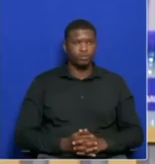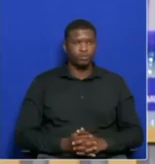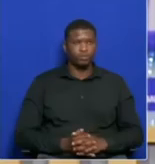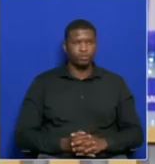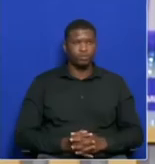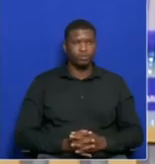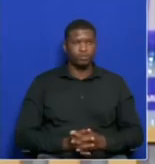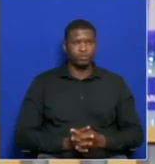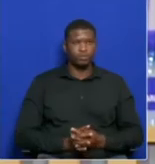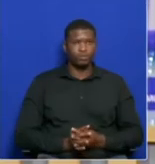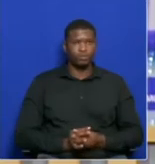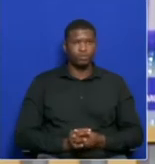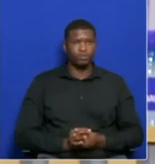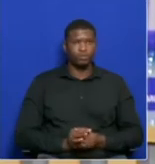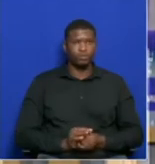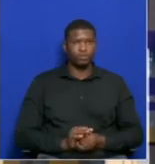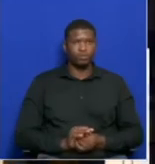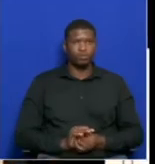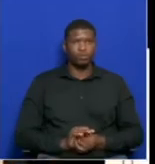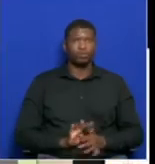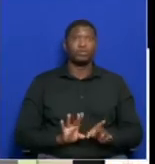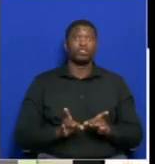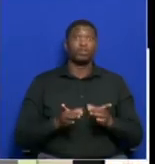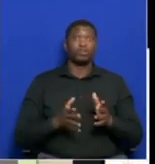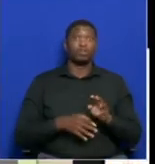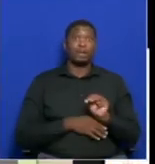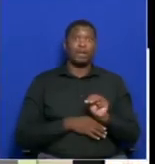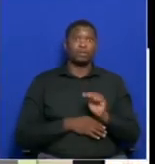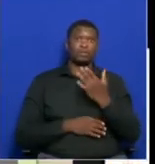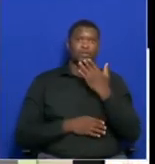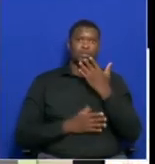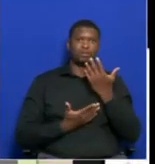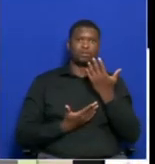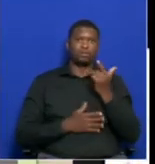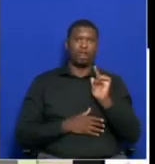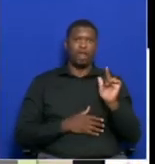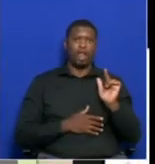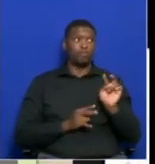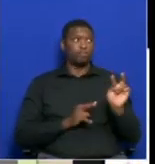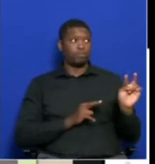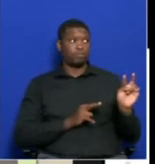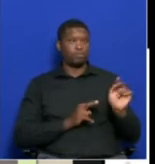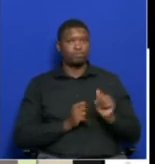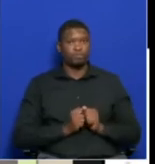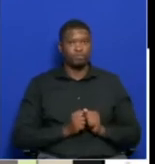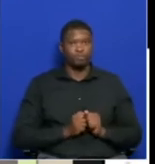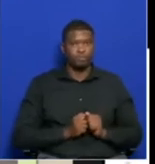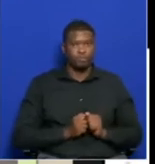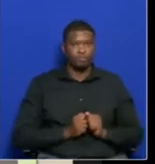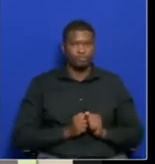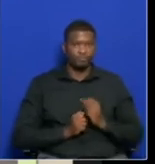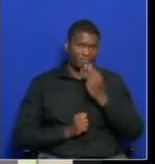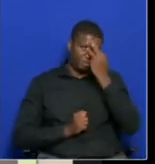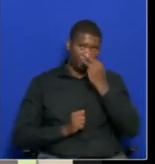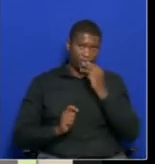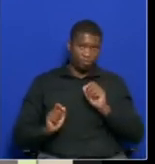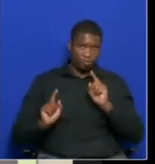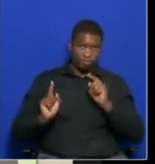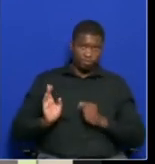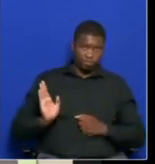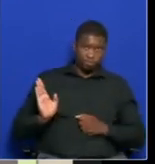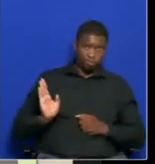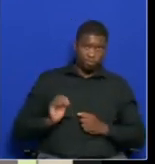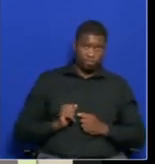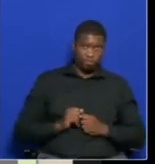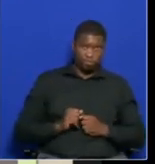Director Malatji, look to your left there. Oh, okay. Do you see that it's a Gubis